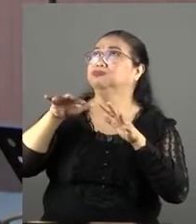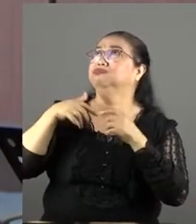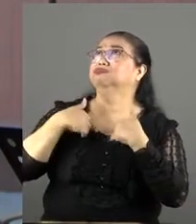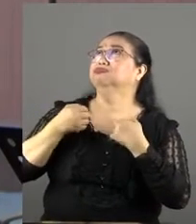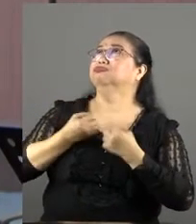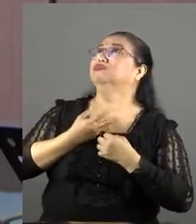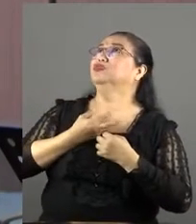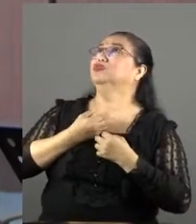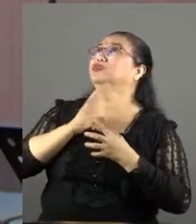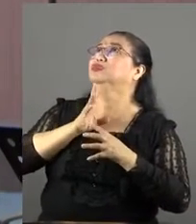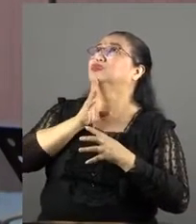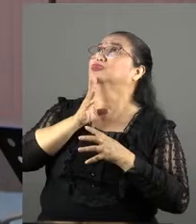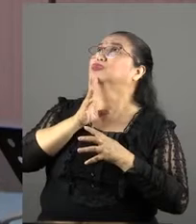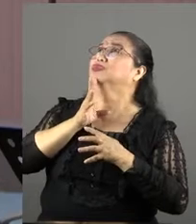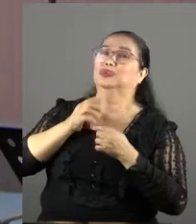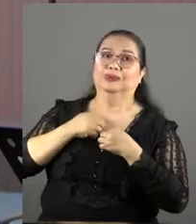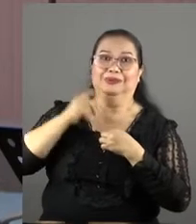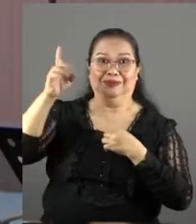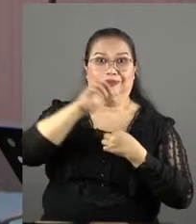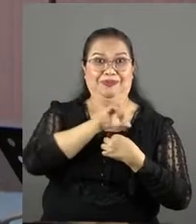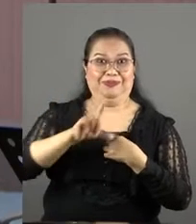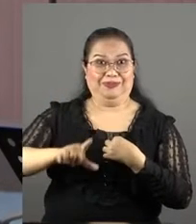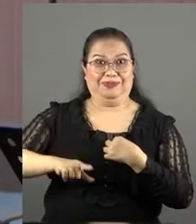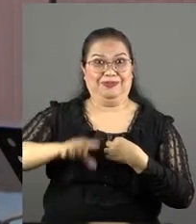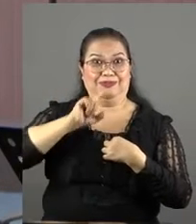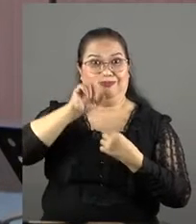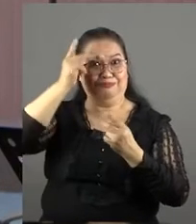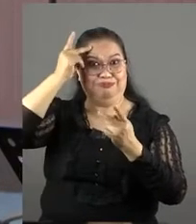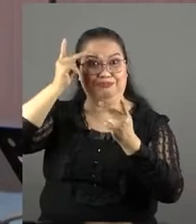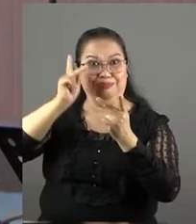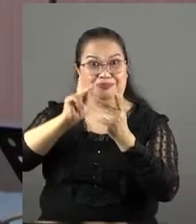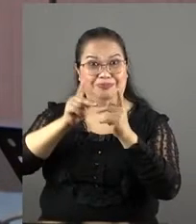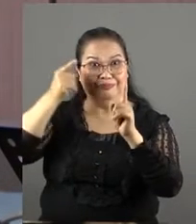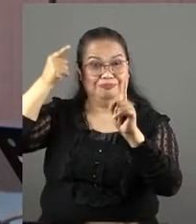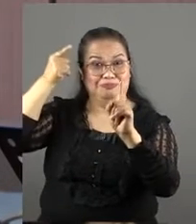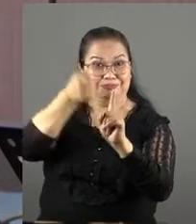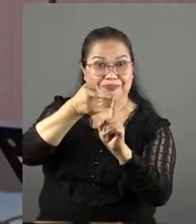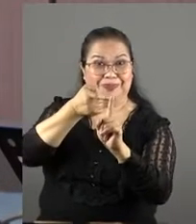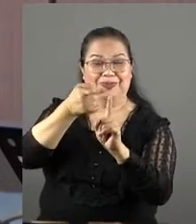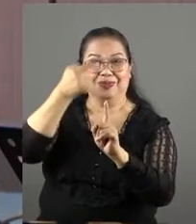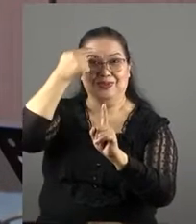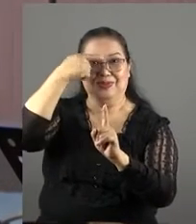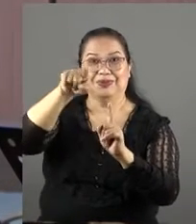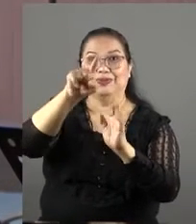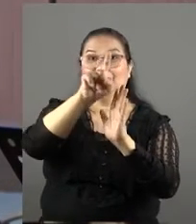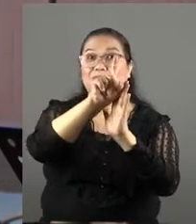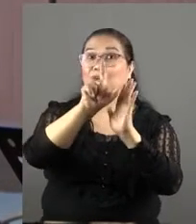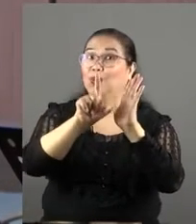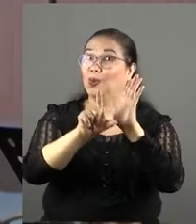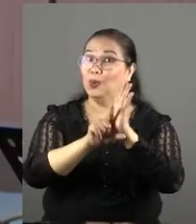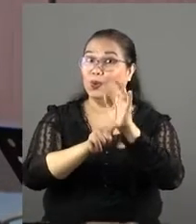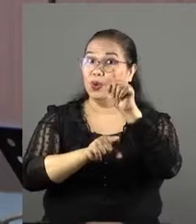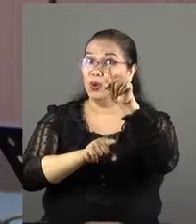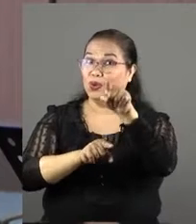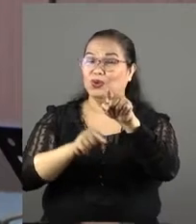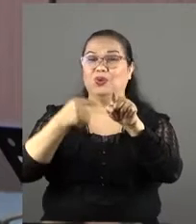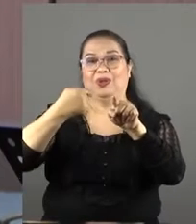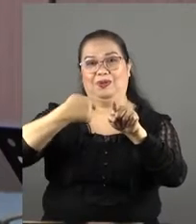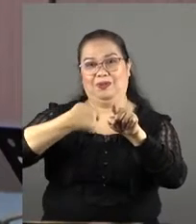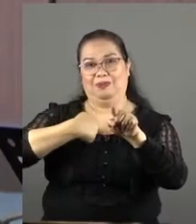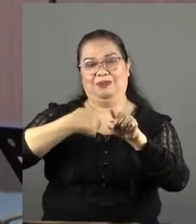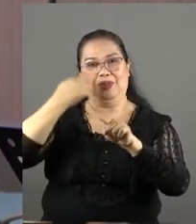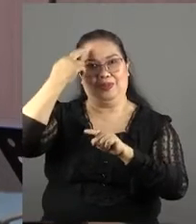That's the terror of the Lord, intentionally designed and part of the law that we might realize